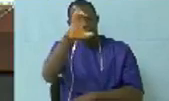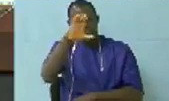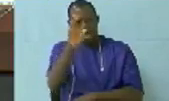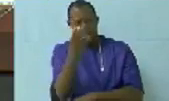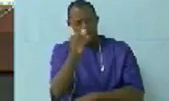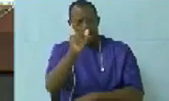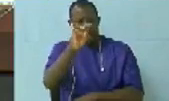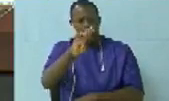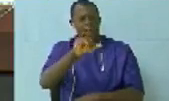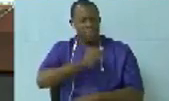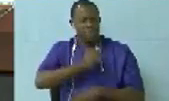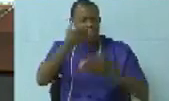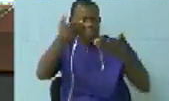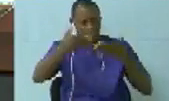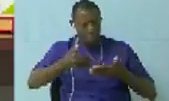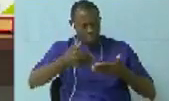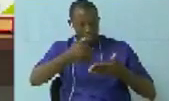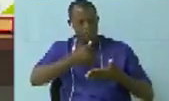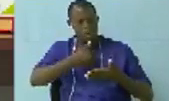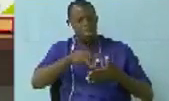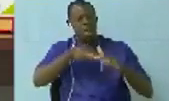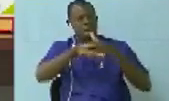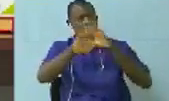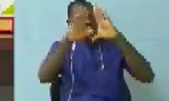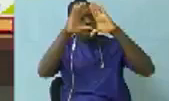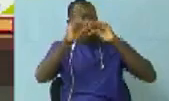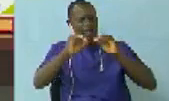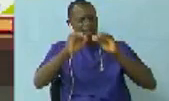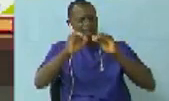invited me to his office